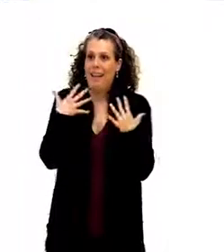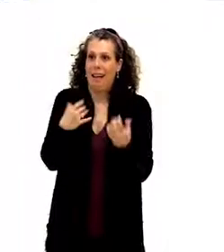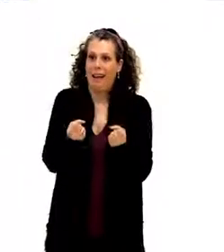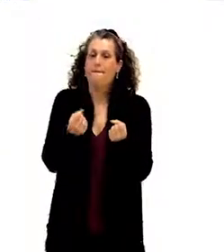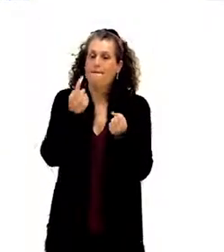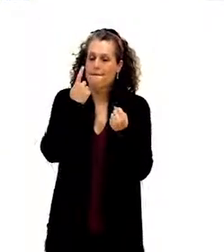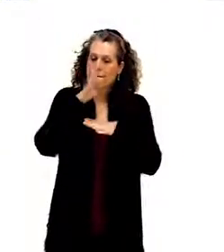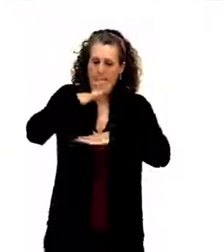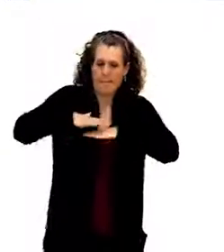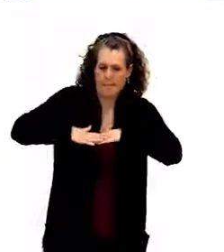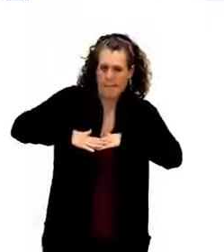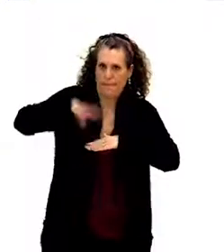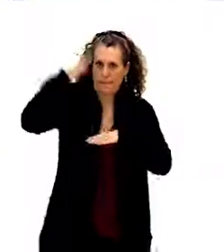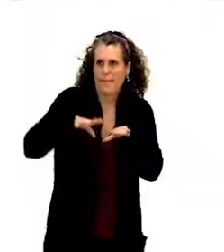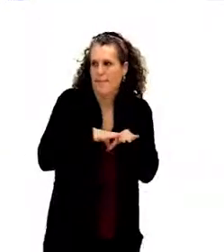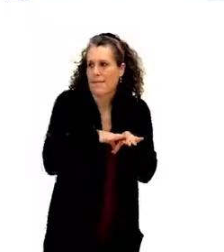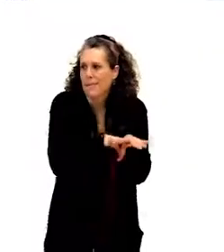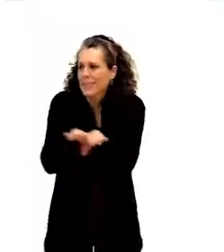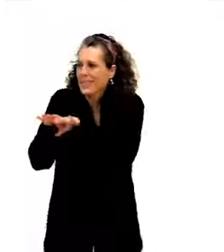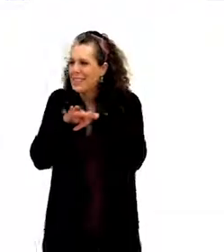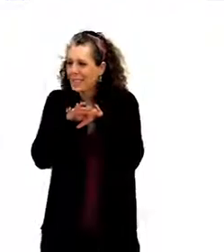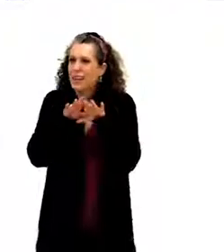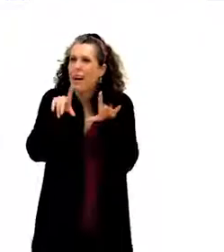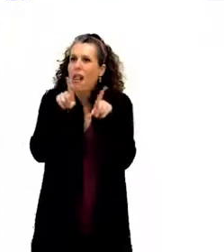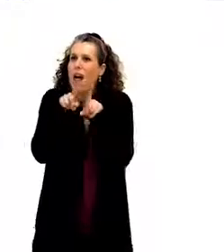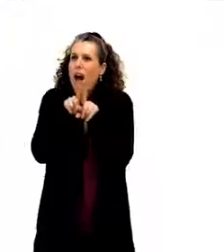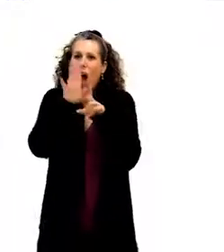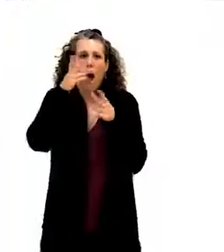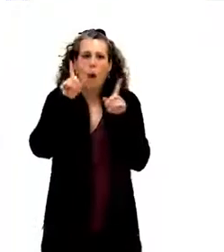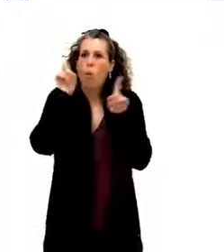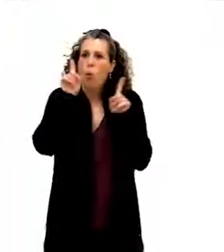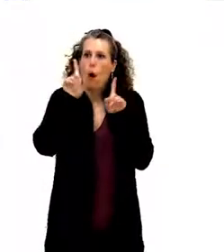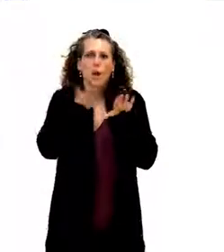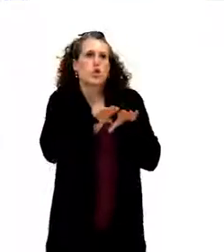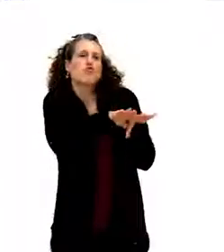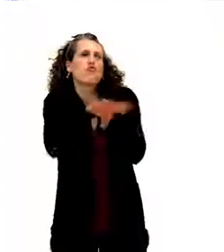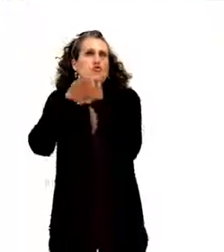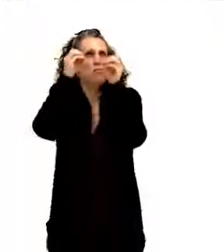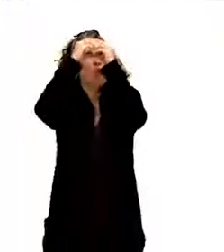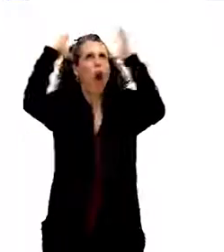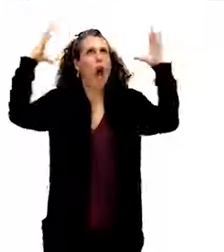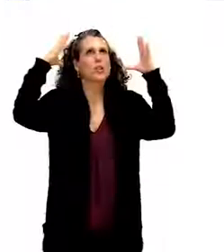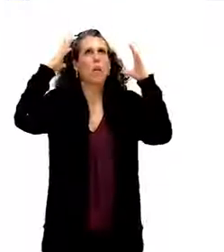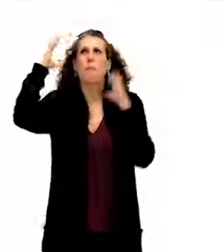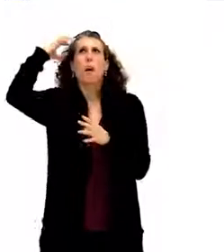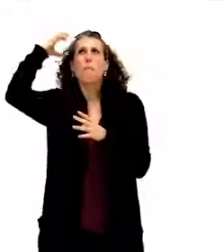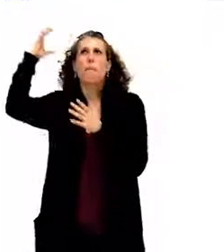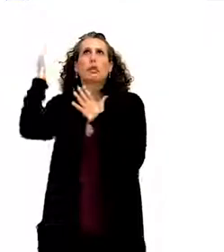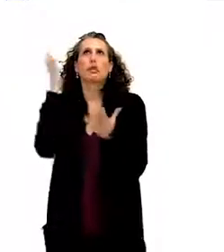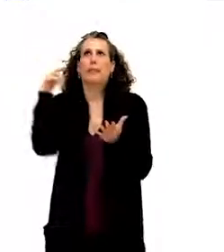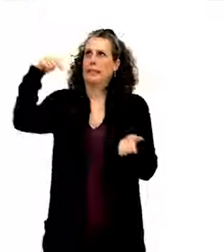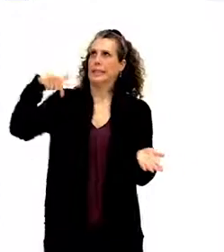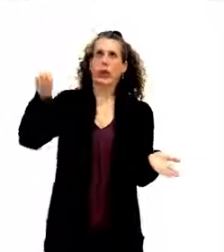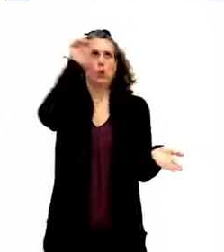approach of what are the requirements for a universal notion of public services in Europe.